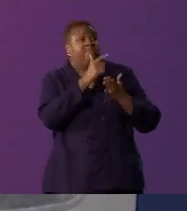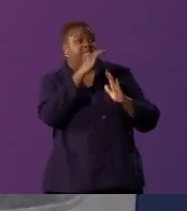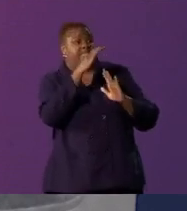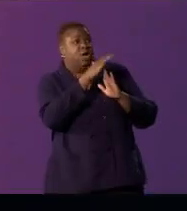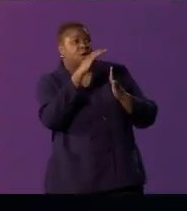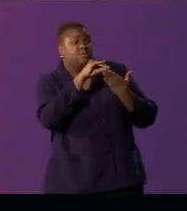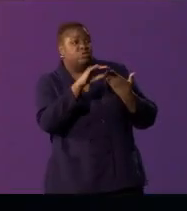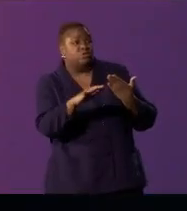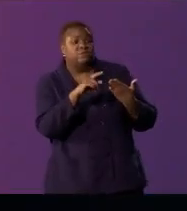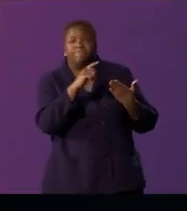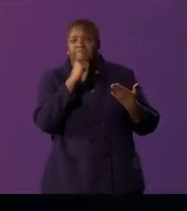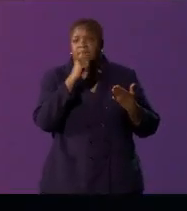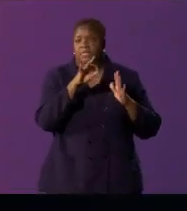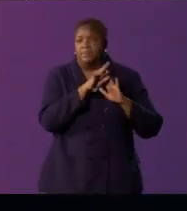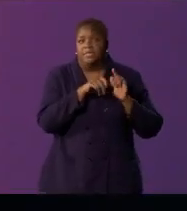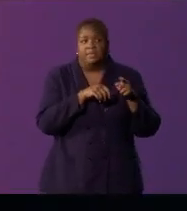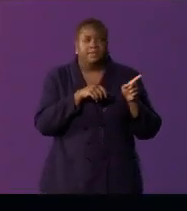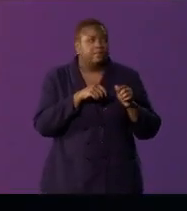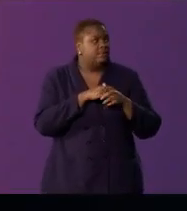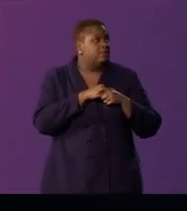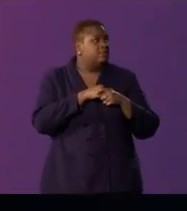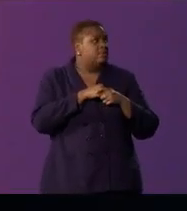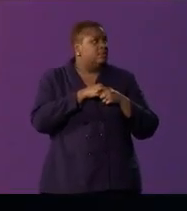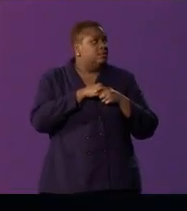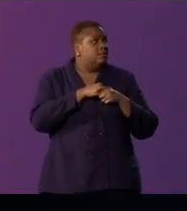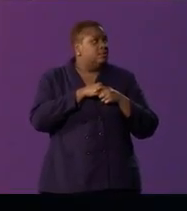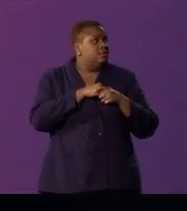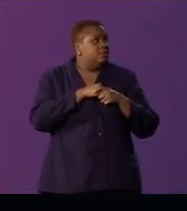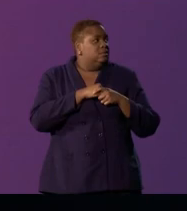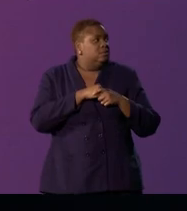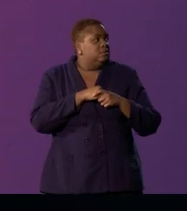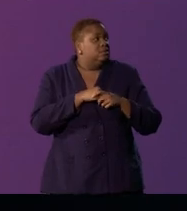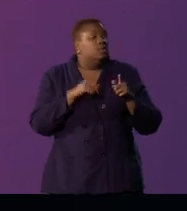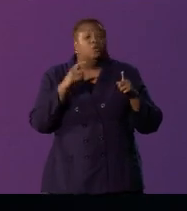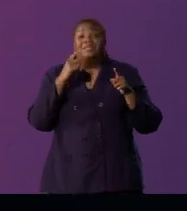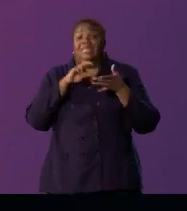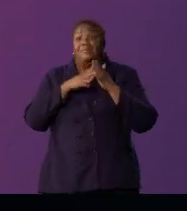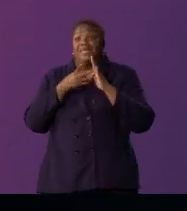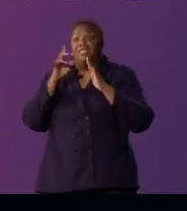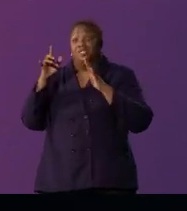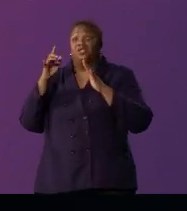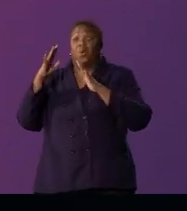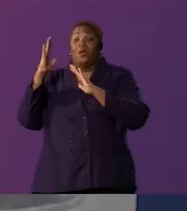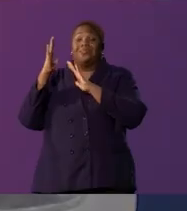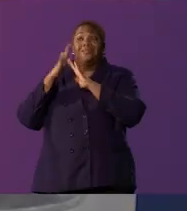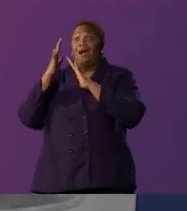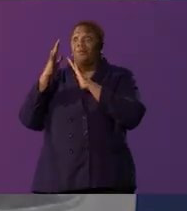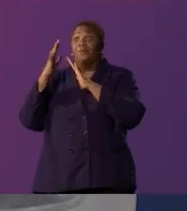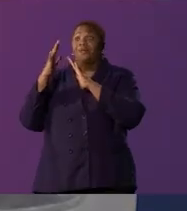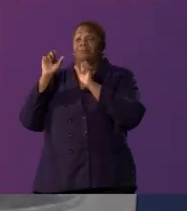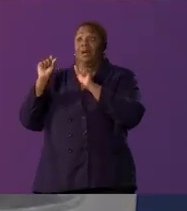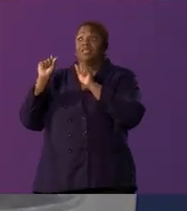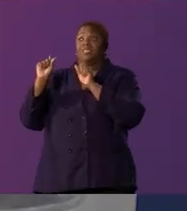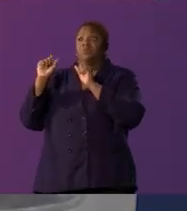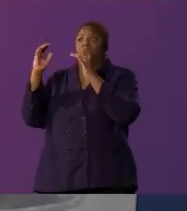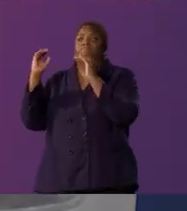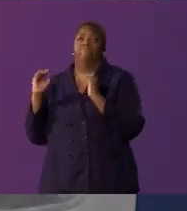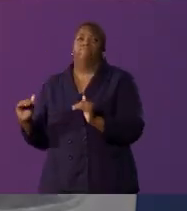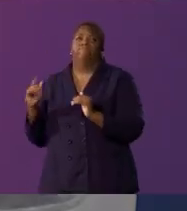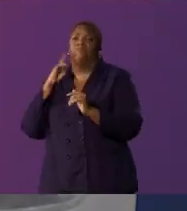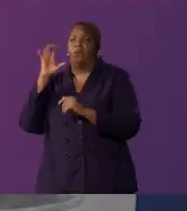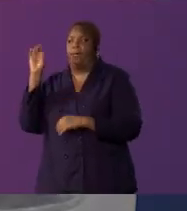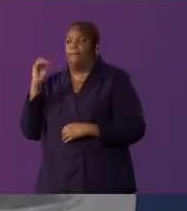who get the best grades. You are sub-optimizing the company. Okay, so if you really are